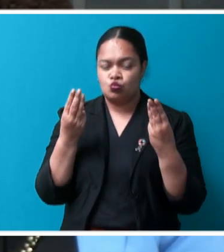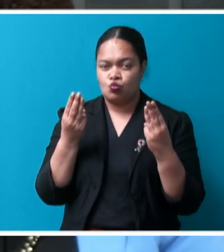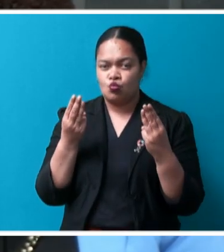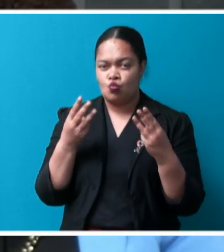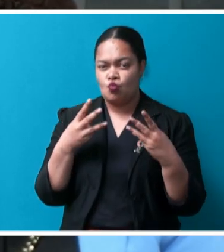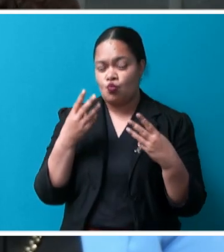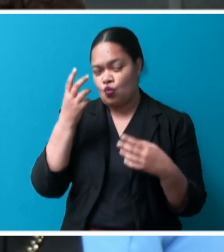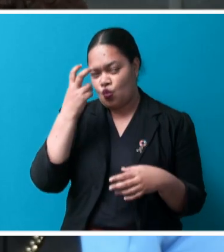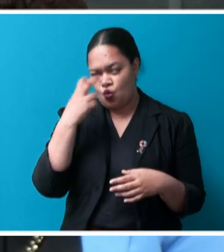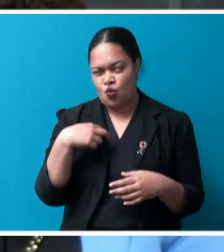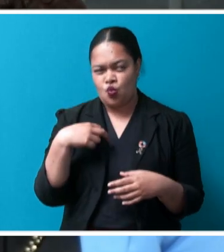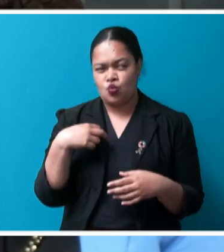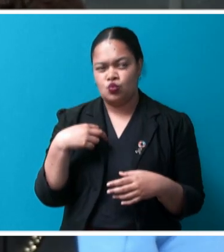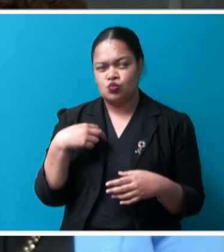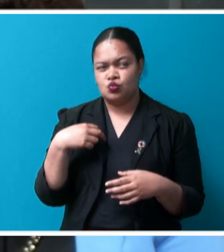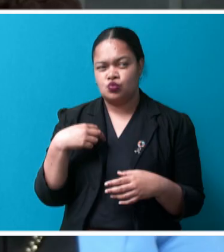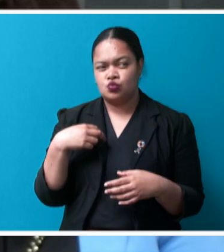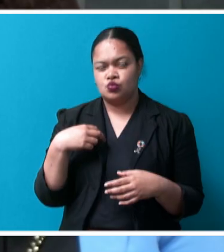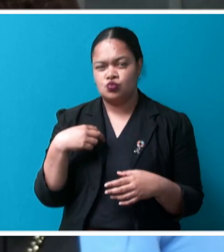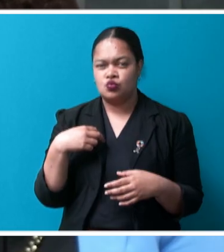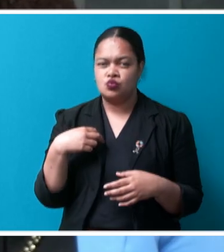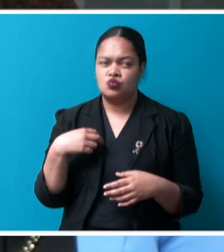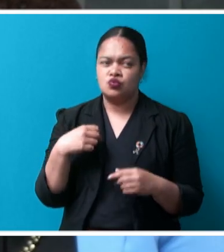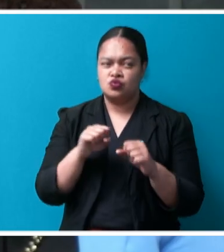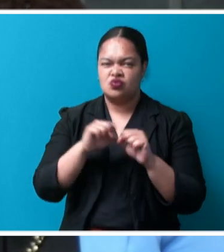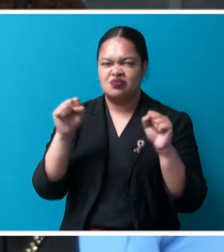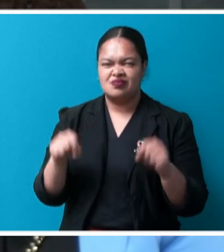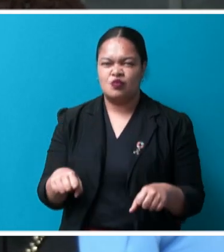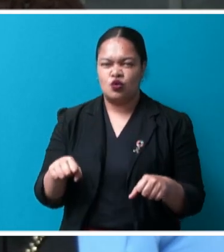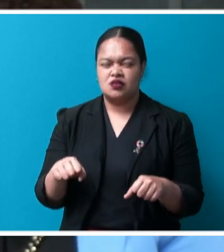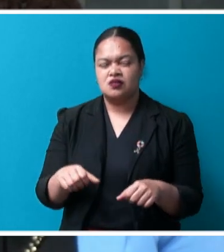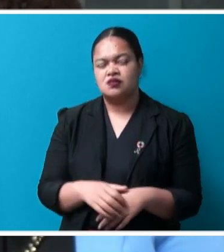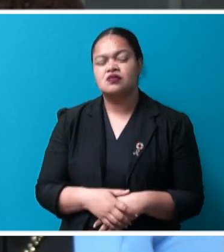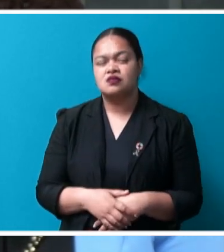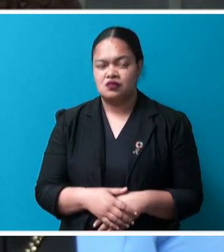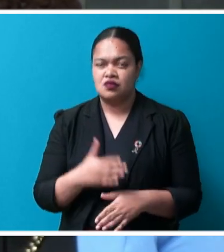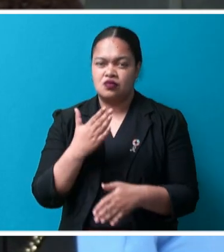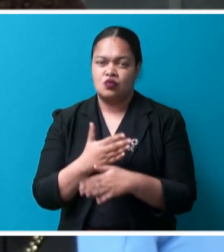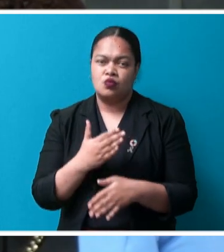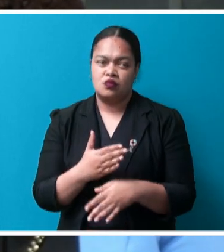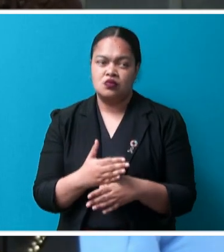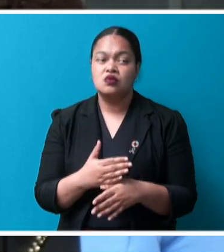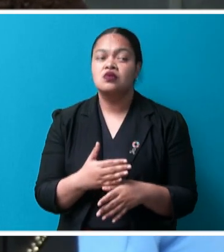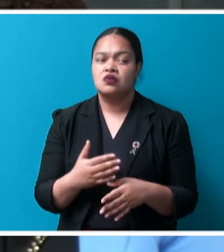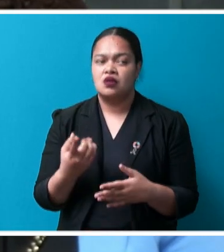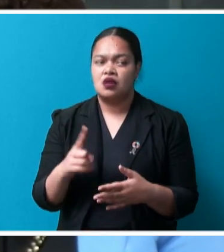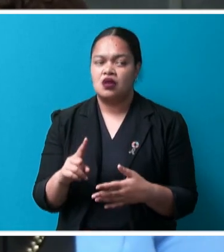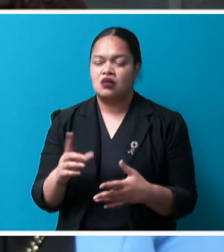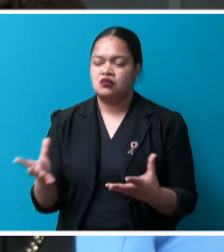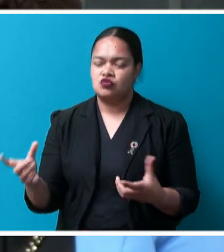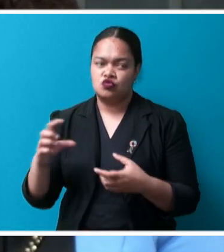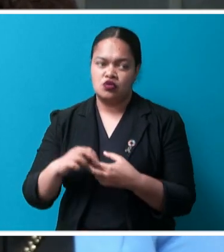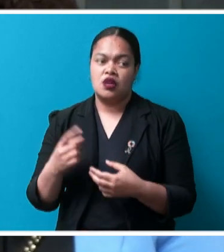the where the workplace and the operational space are joined together, and there's the